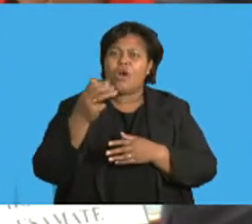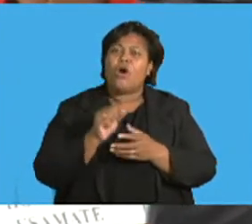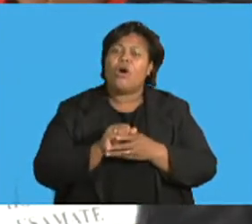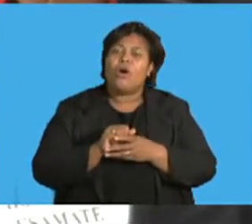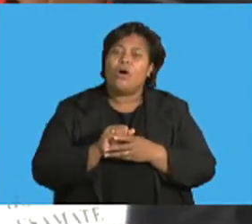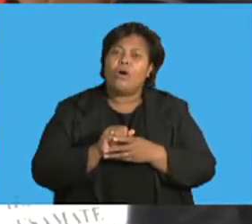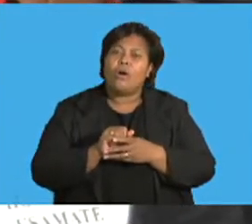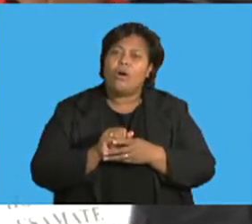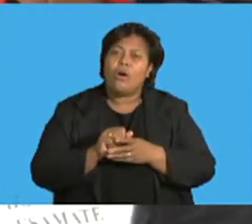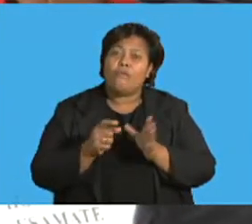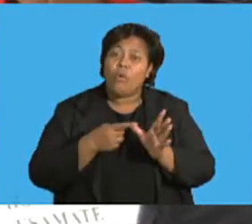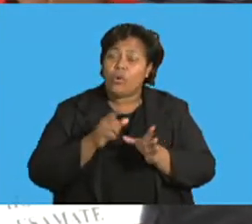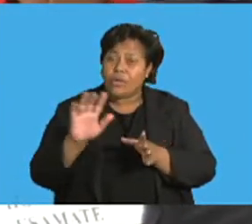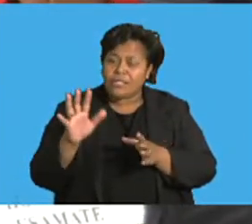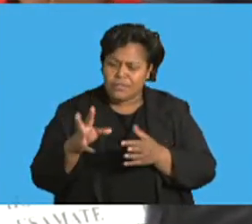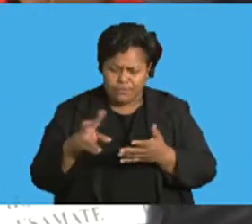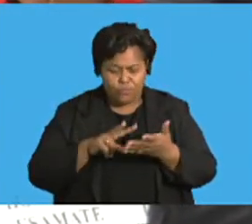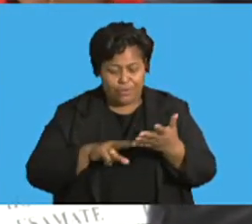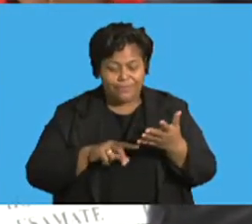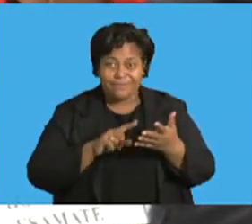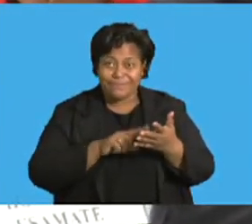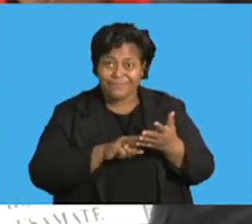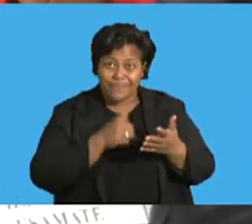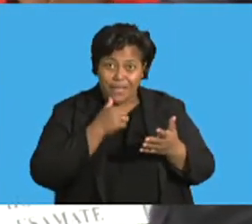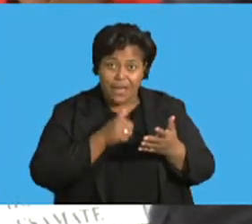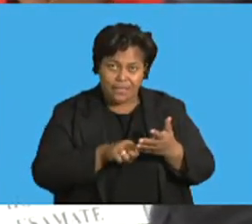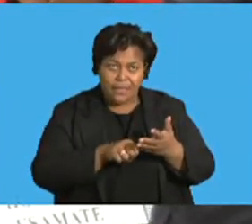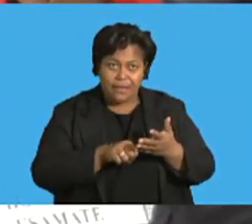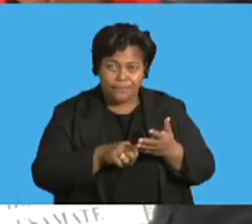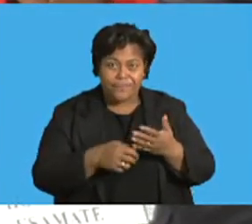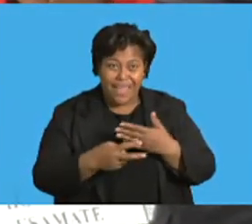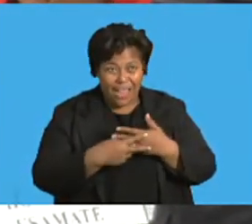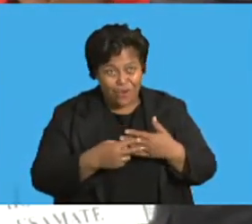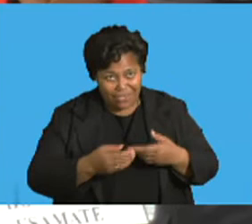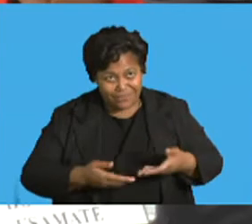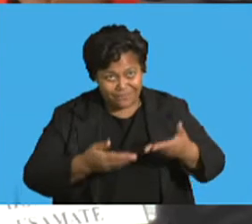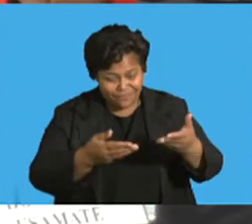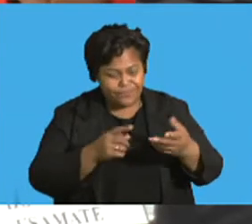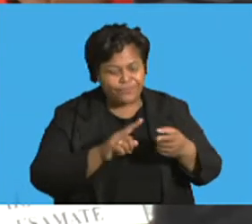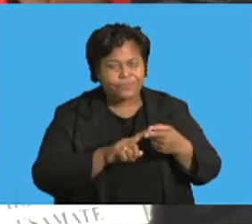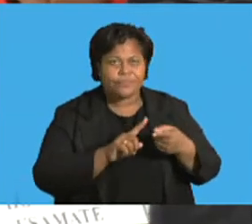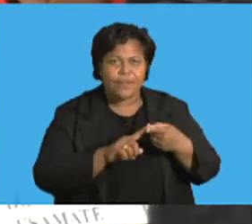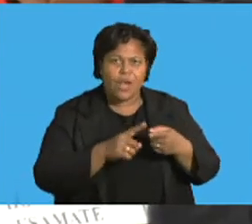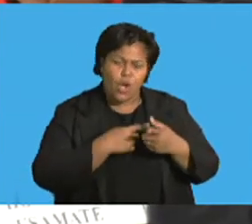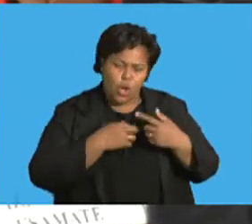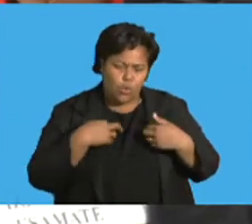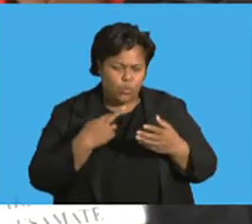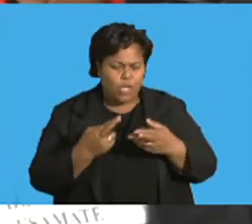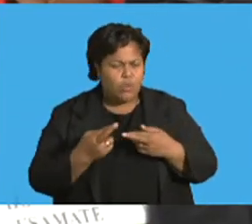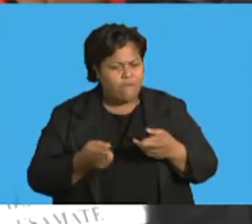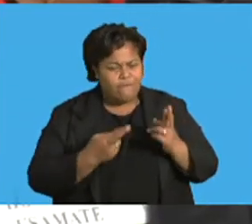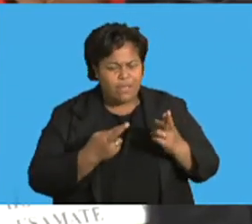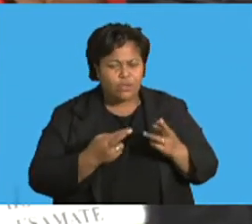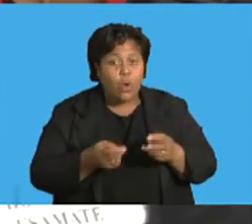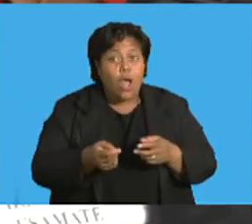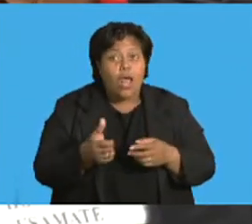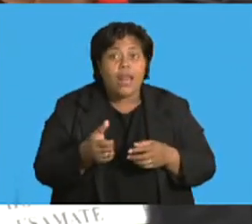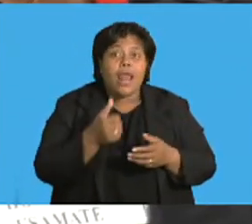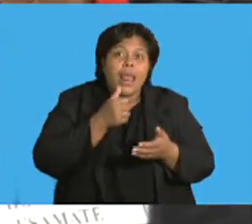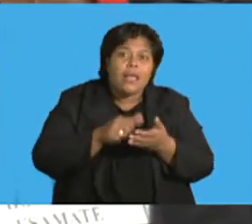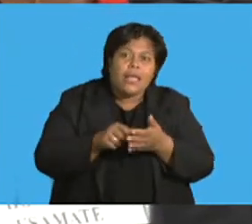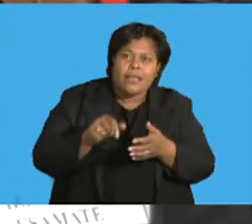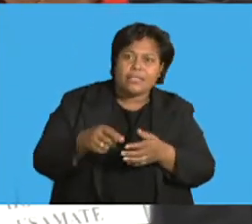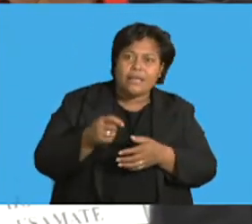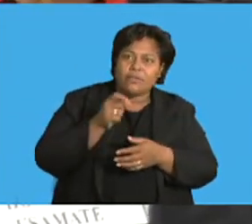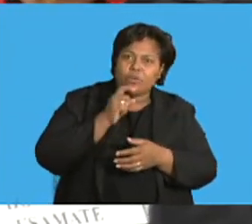reads, Mr. Speaker, sir, it's addressed to you, Mr. Speaker, sir. We refer to our earlier letter of this afternoon under the